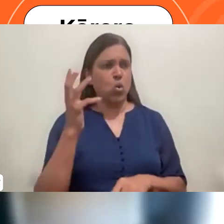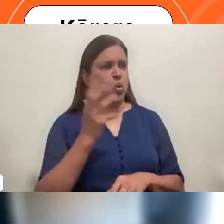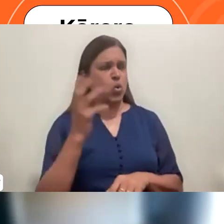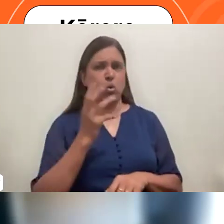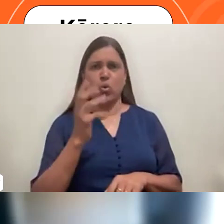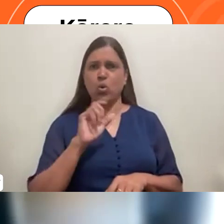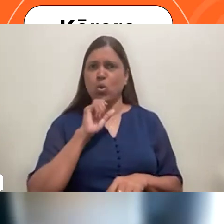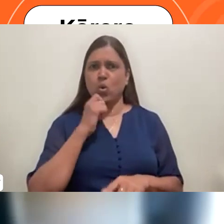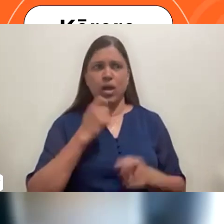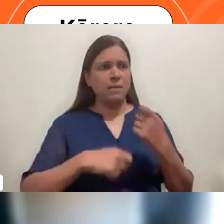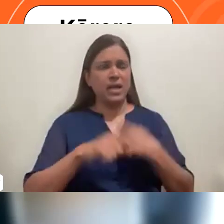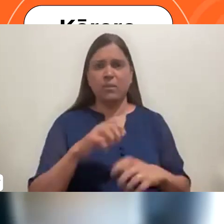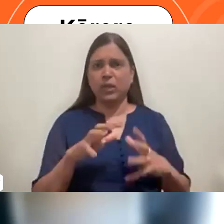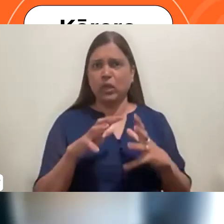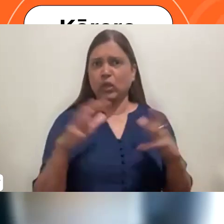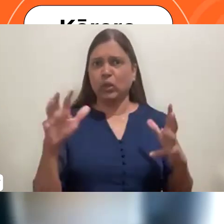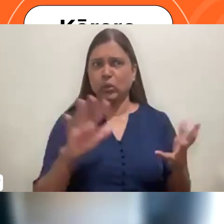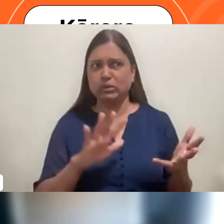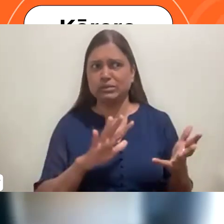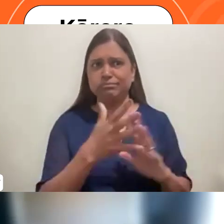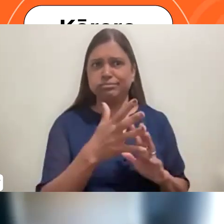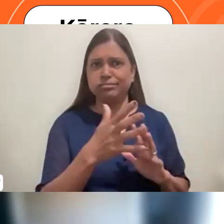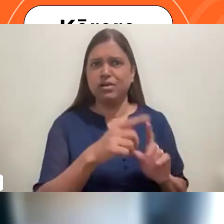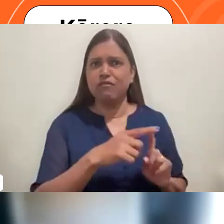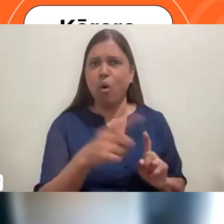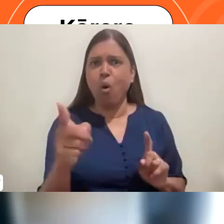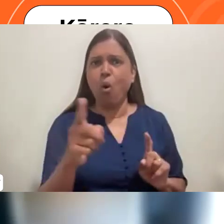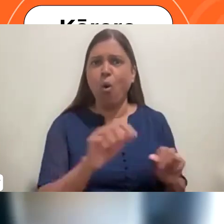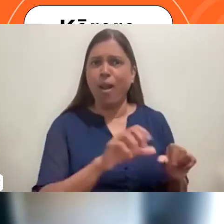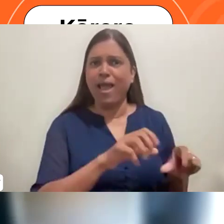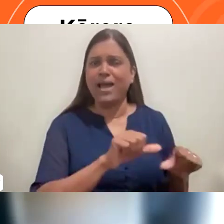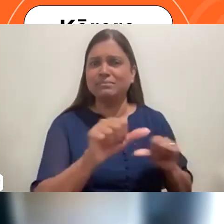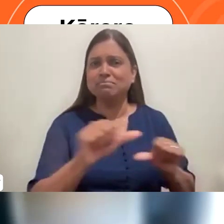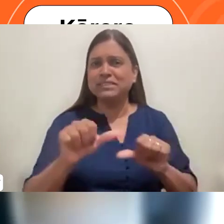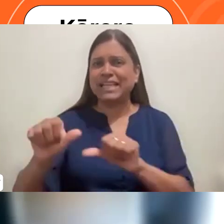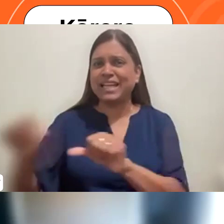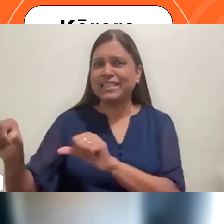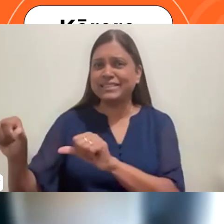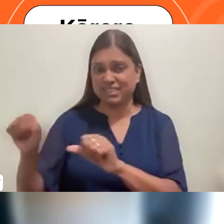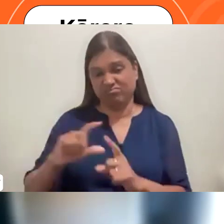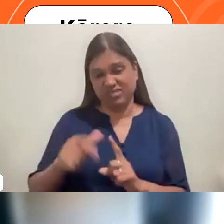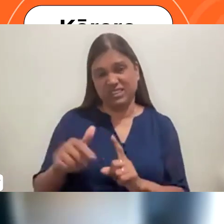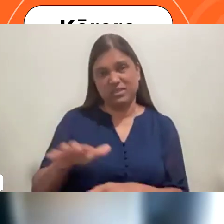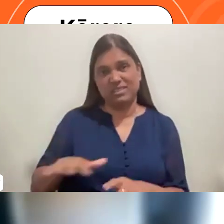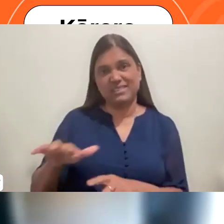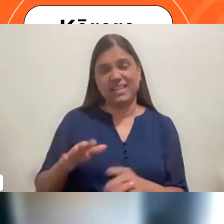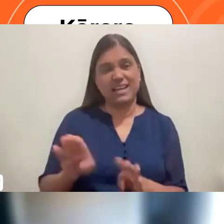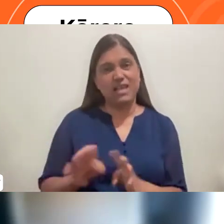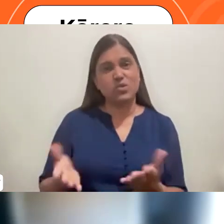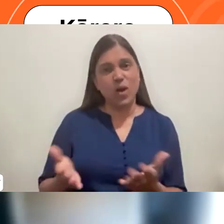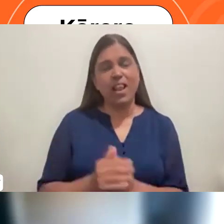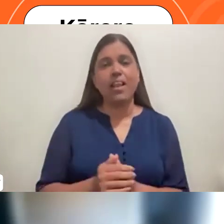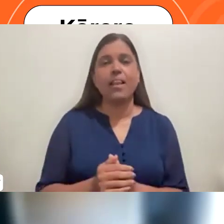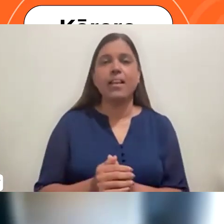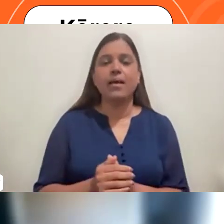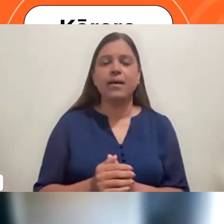every sector, but the disability sector as well. And so, while AI,